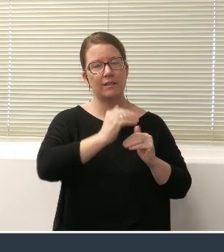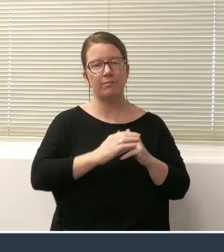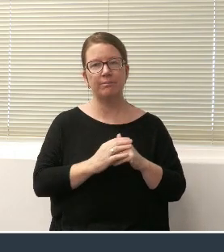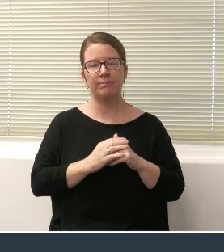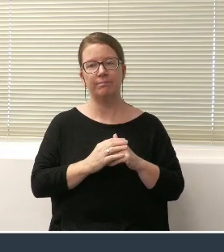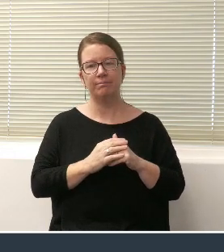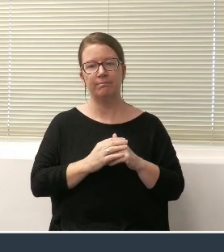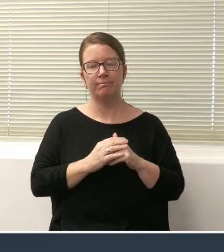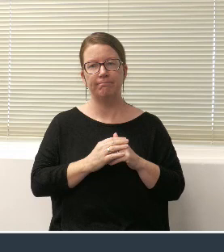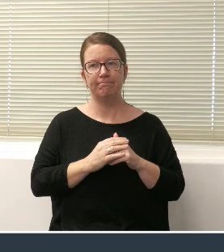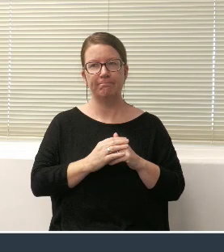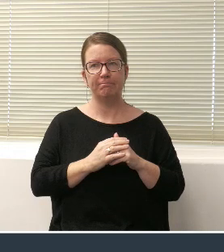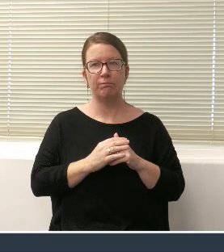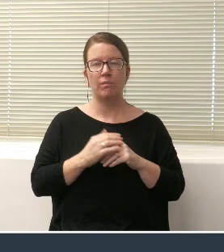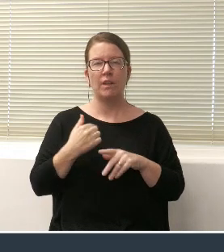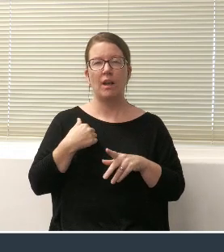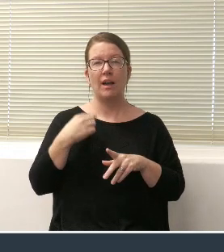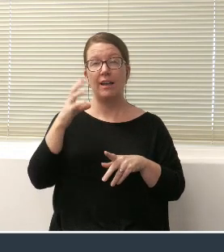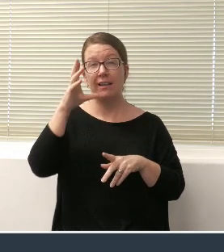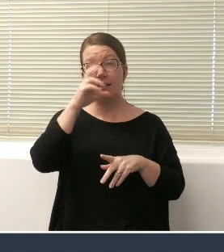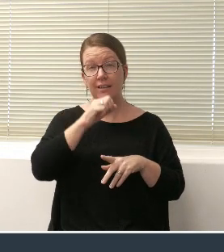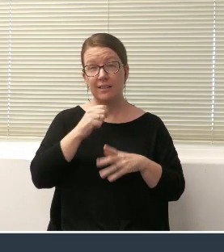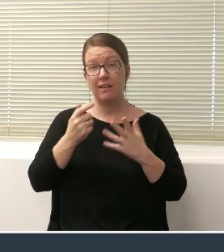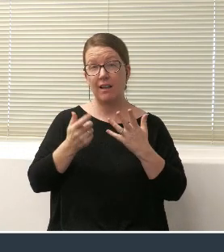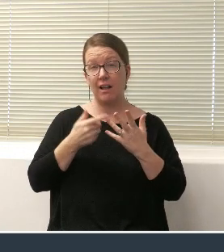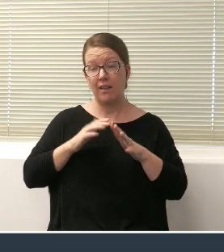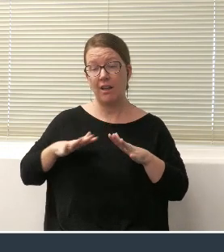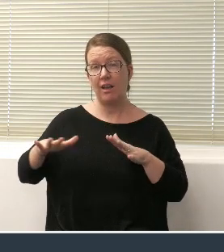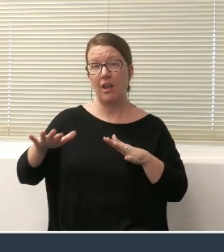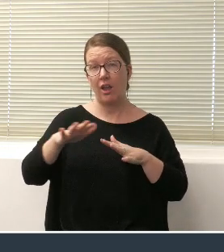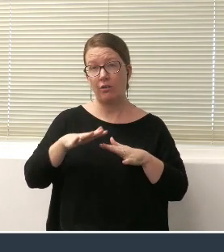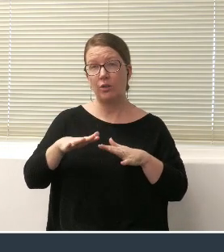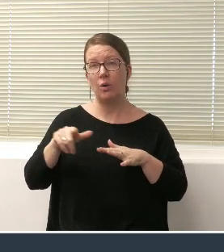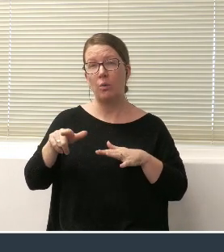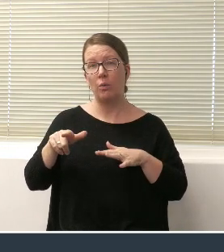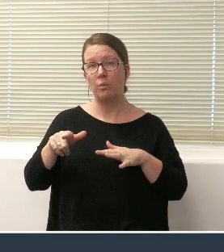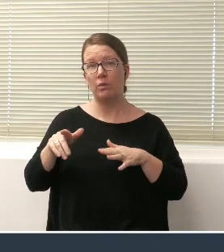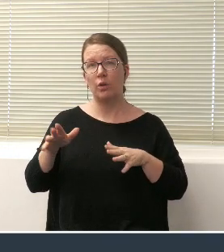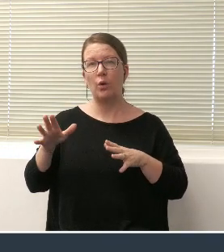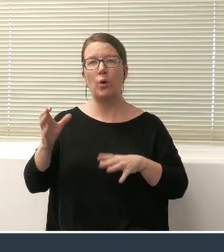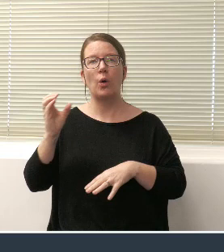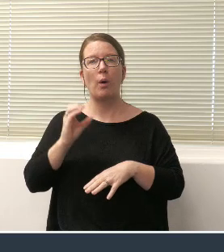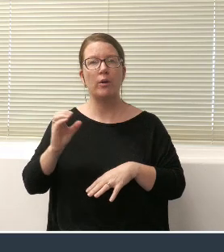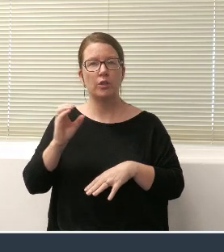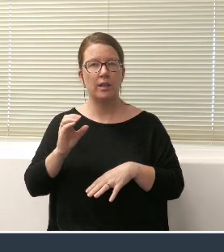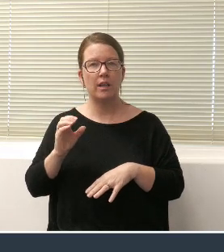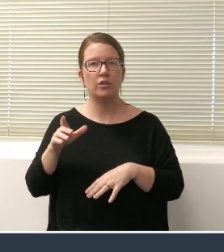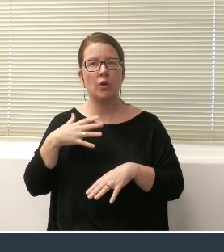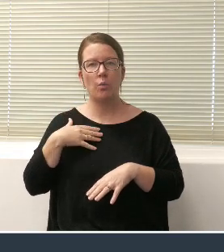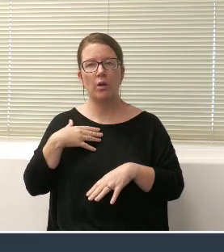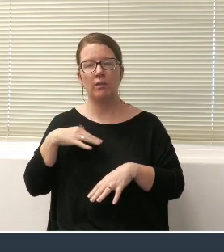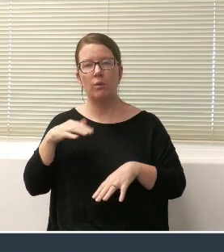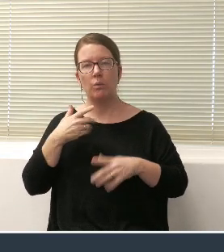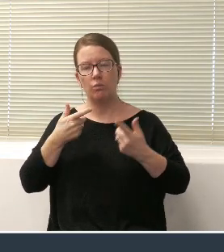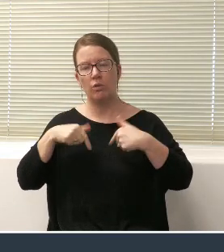And I suppose there's areas like the commercialisations where we're going a bit further based on how we've decided to run those businesses.